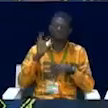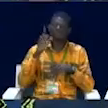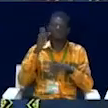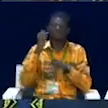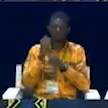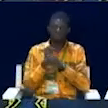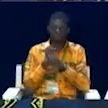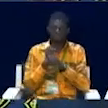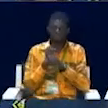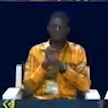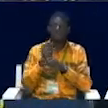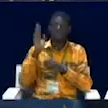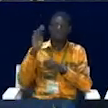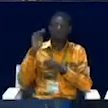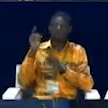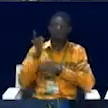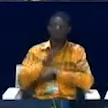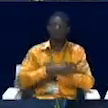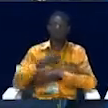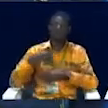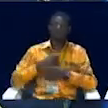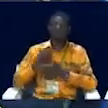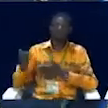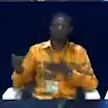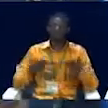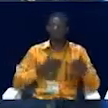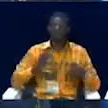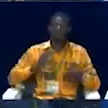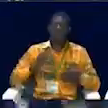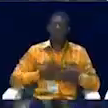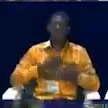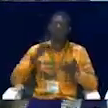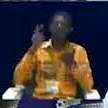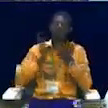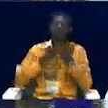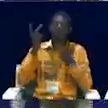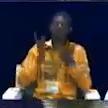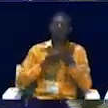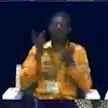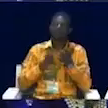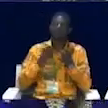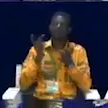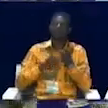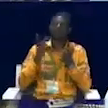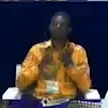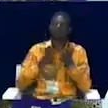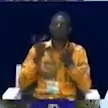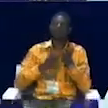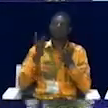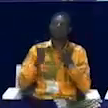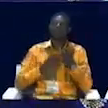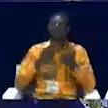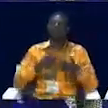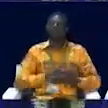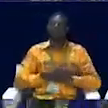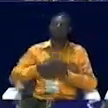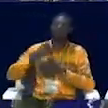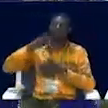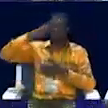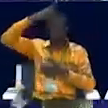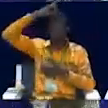1 year and 14 days, and we carry our double portion. We carry David and